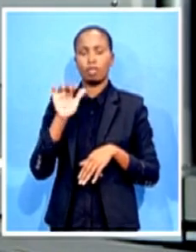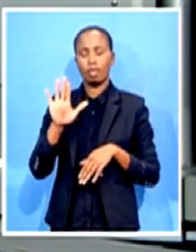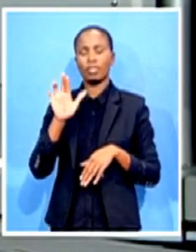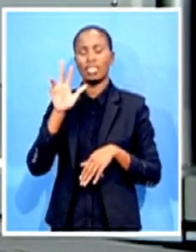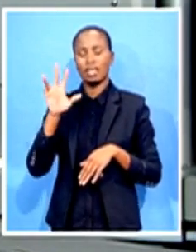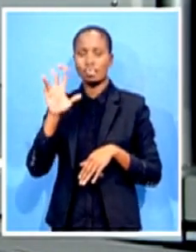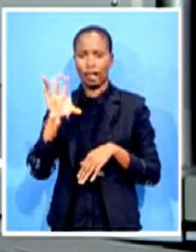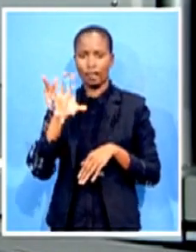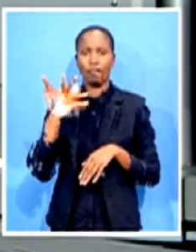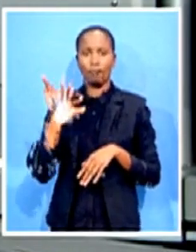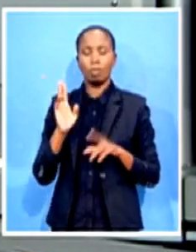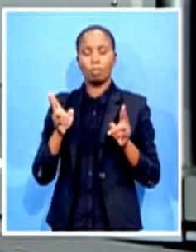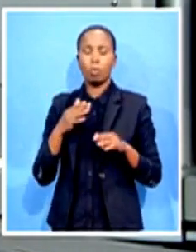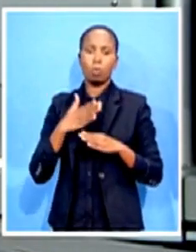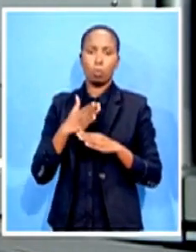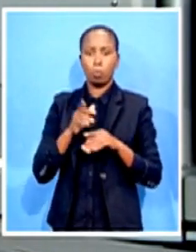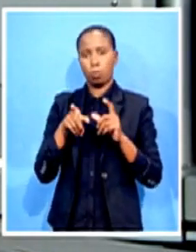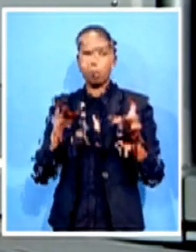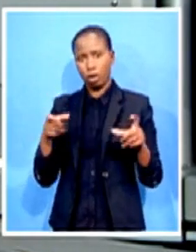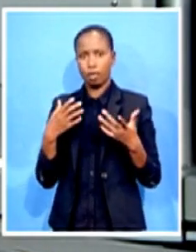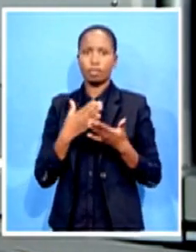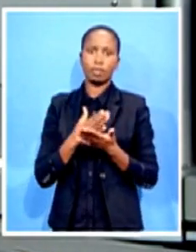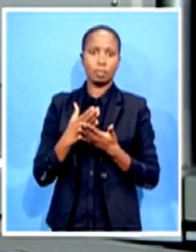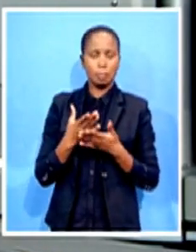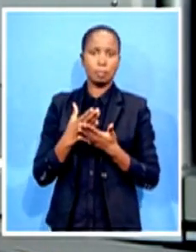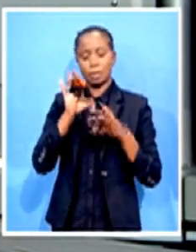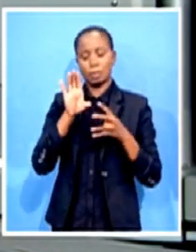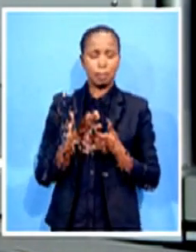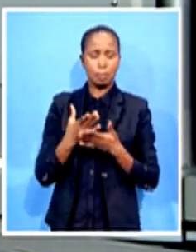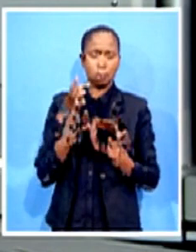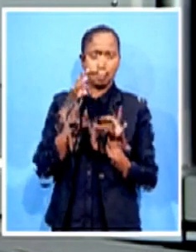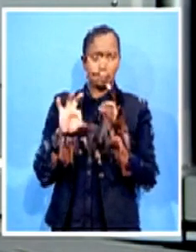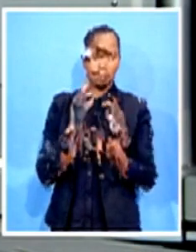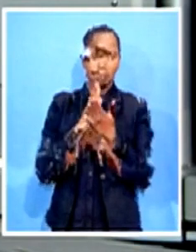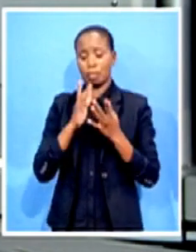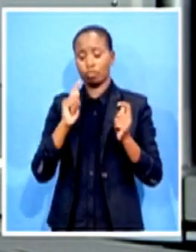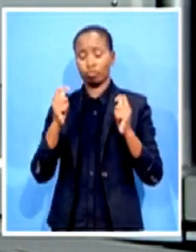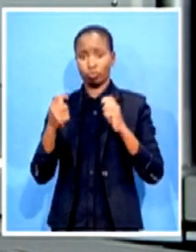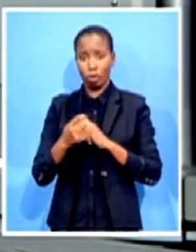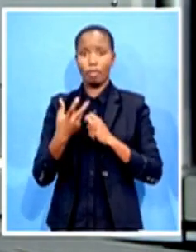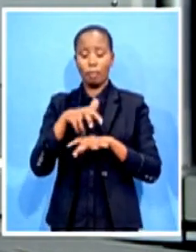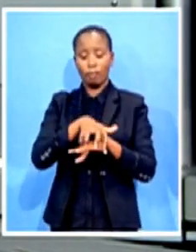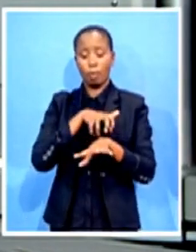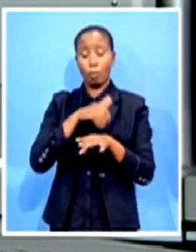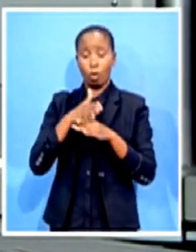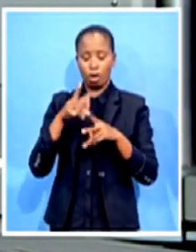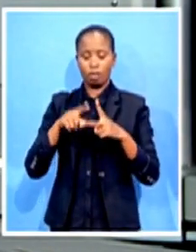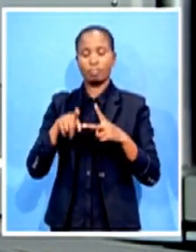the sector-specific changes include farm workers. Domestic workers are entitled to a minimum wage of